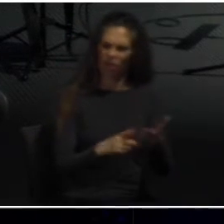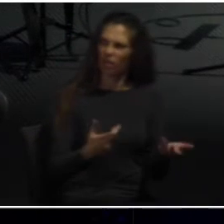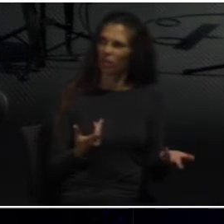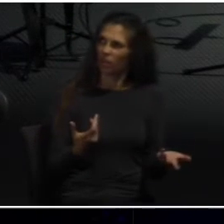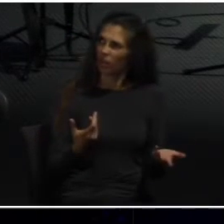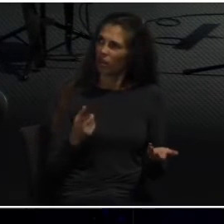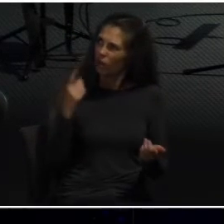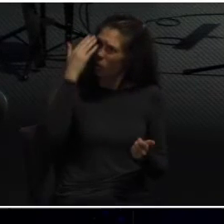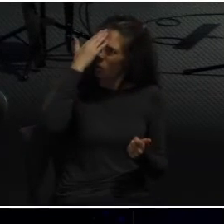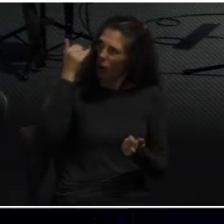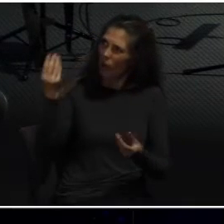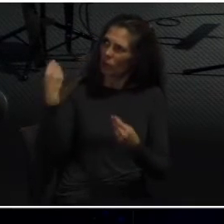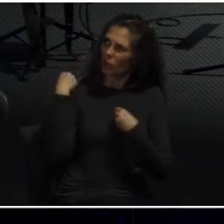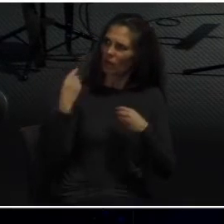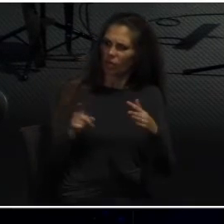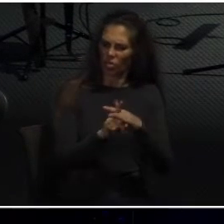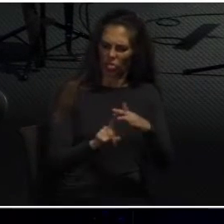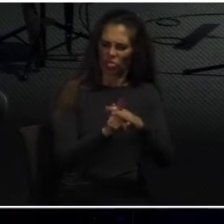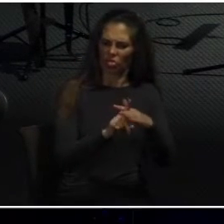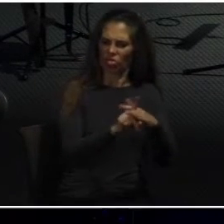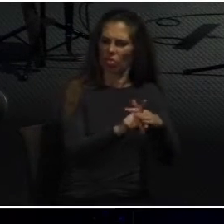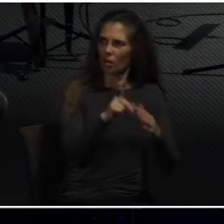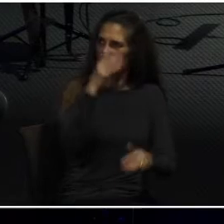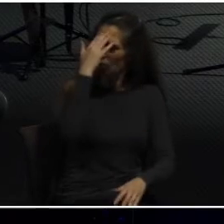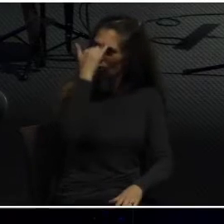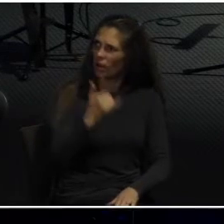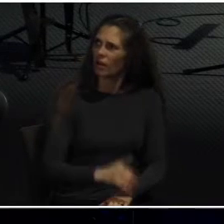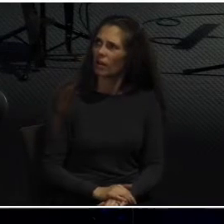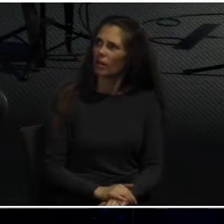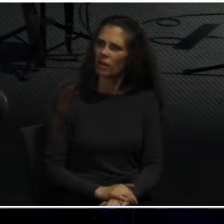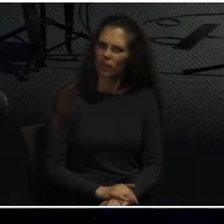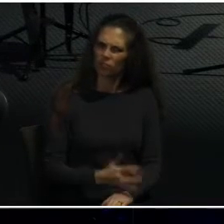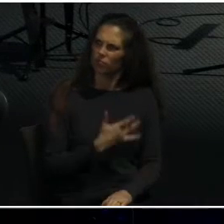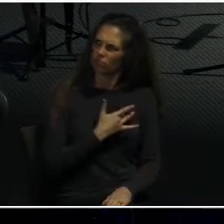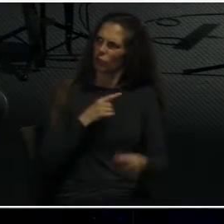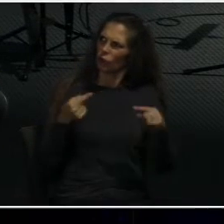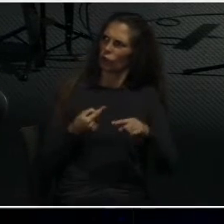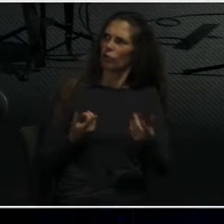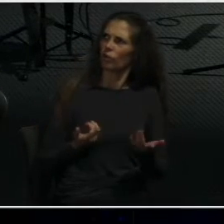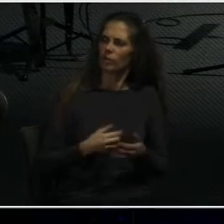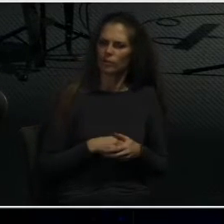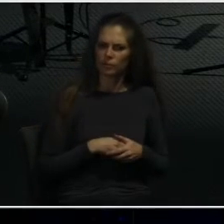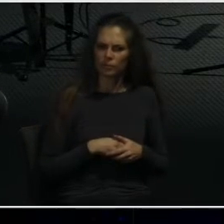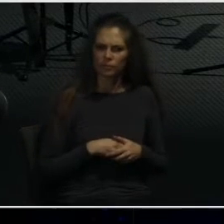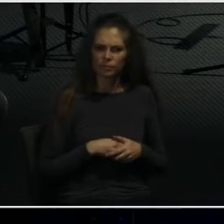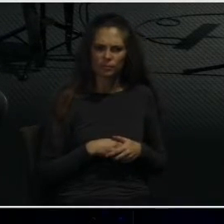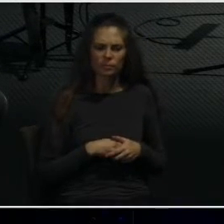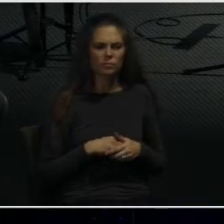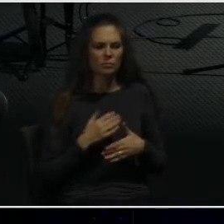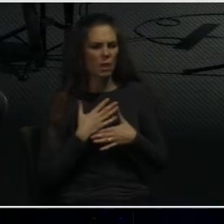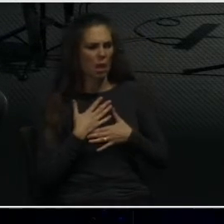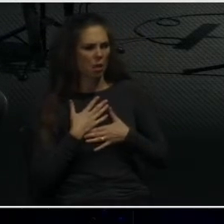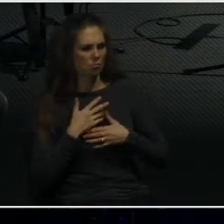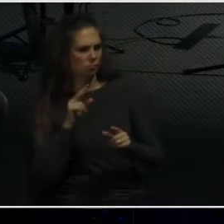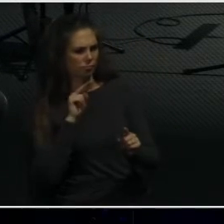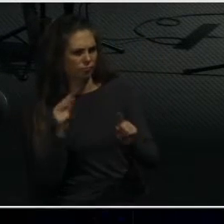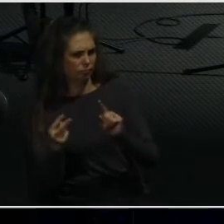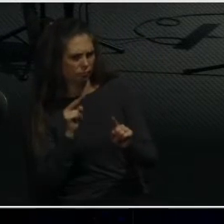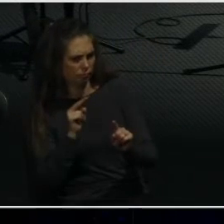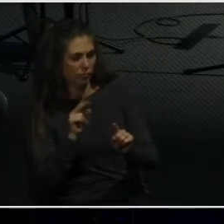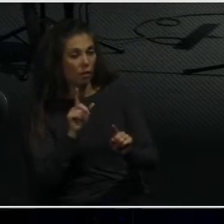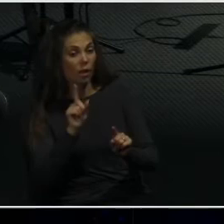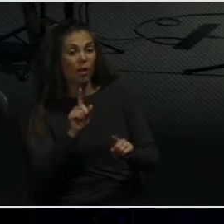And I wonder if the people during Ezekiel's time asked a similar question. Well, they had